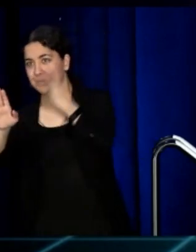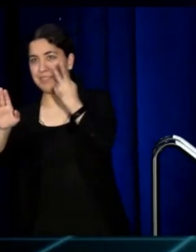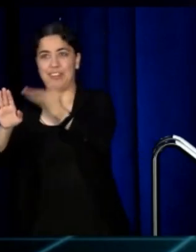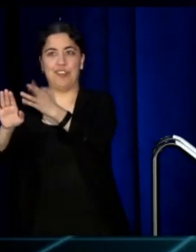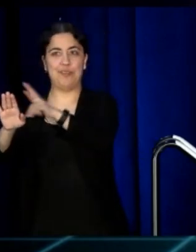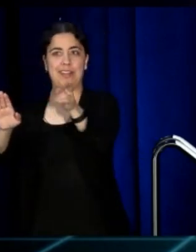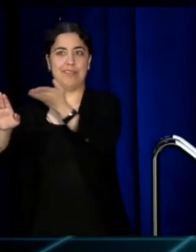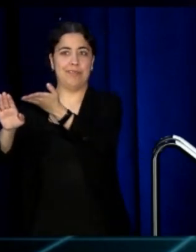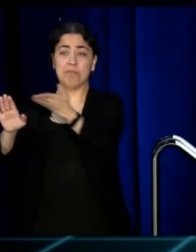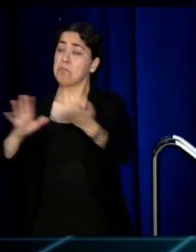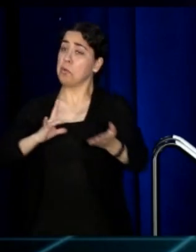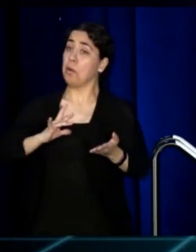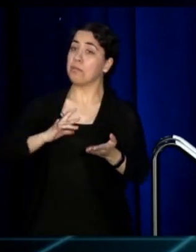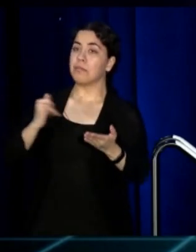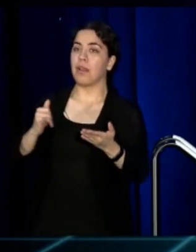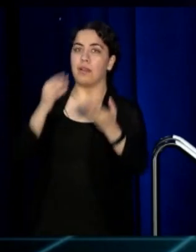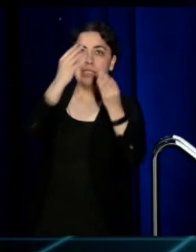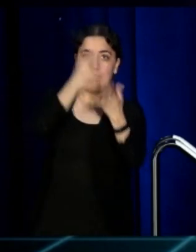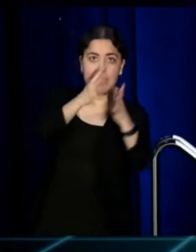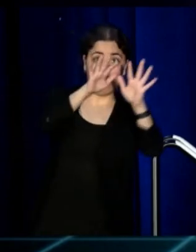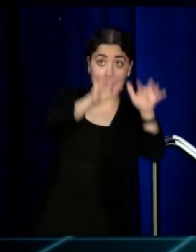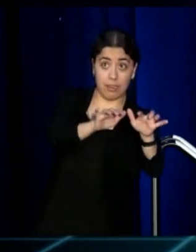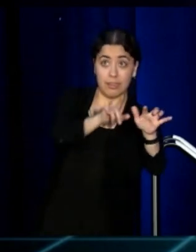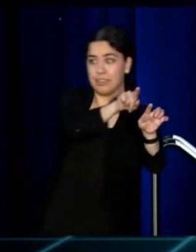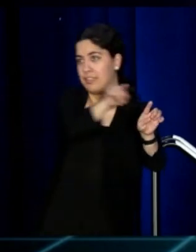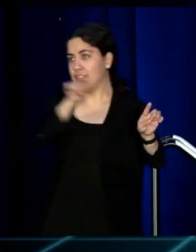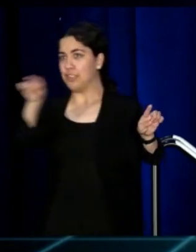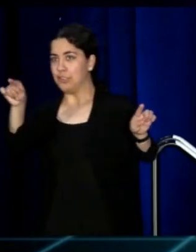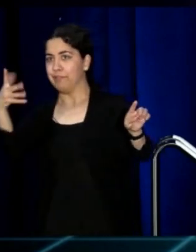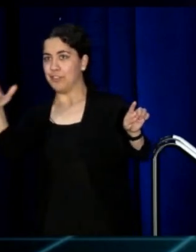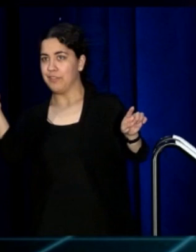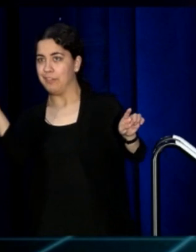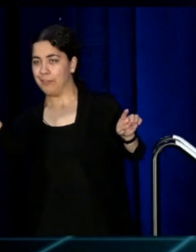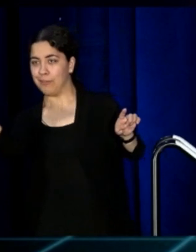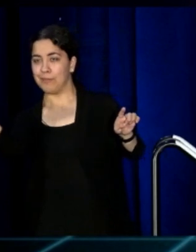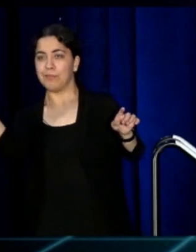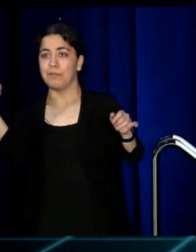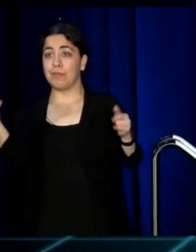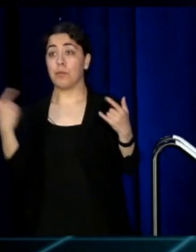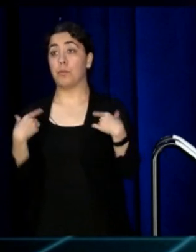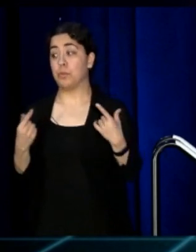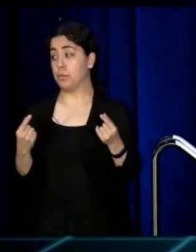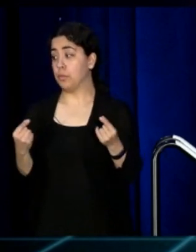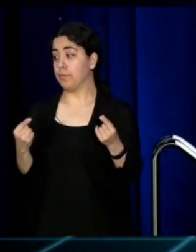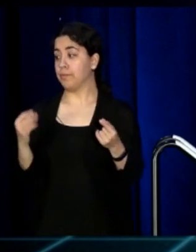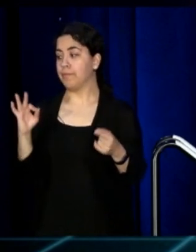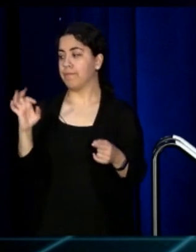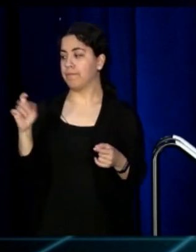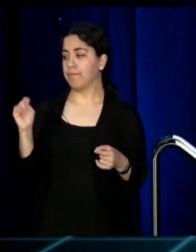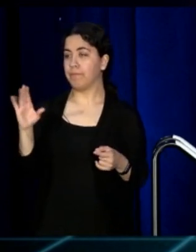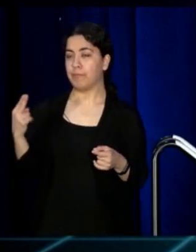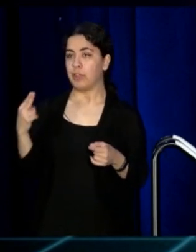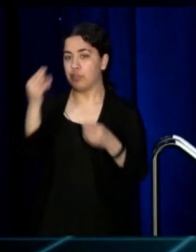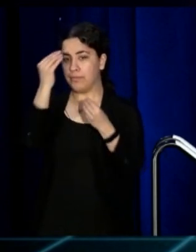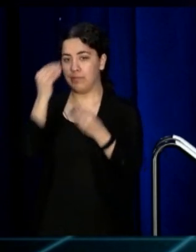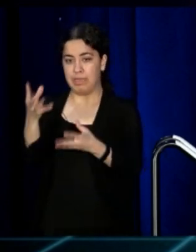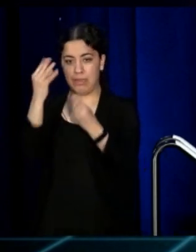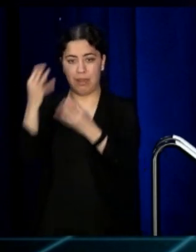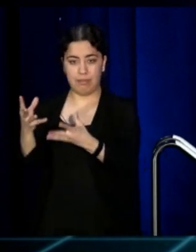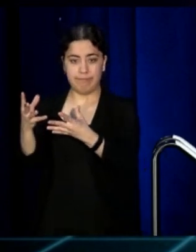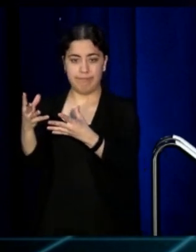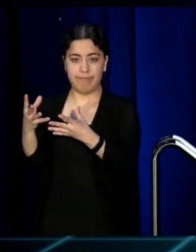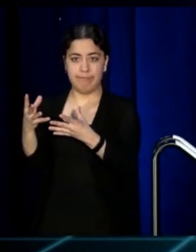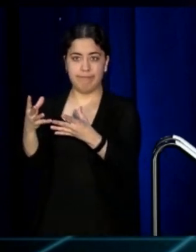cool. So now we have the data in our database. Let's go ahead and fetch the data in our page and display